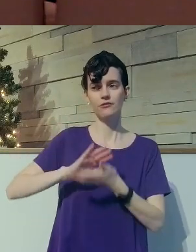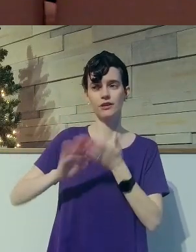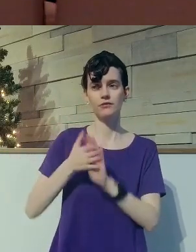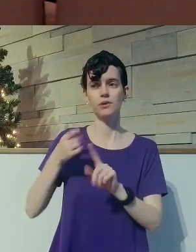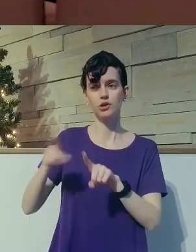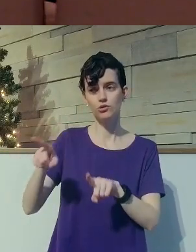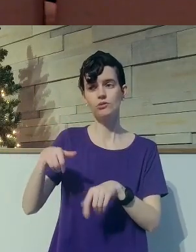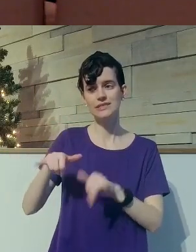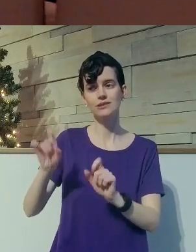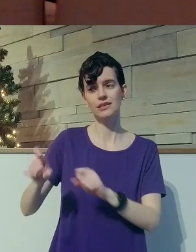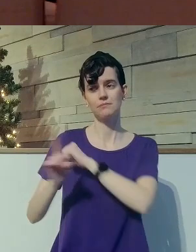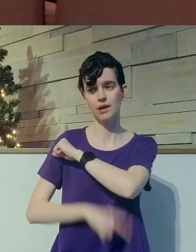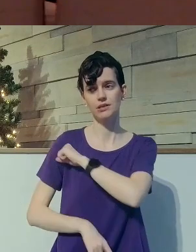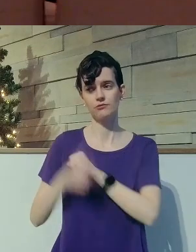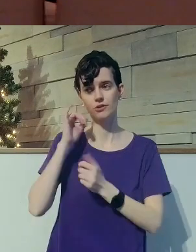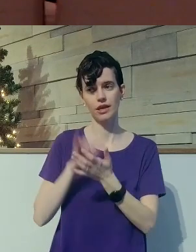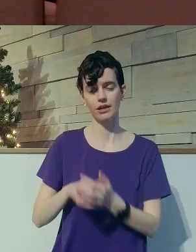punished for what you've done.